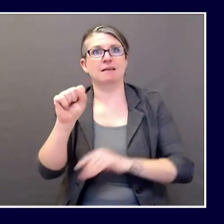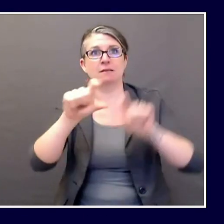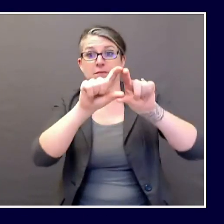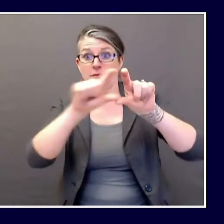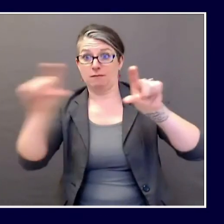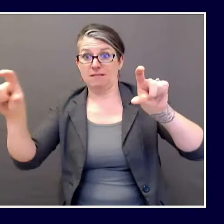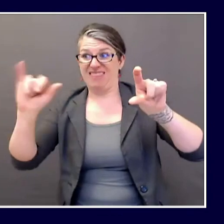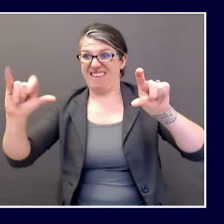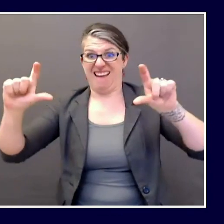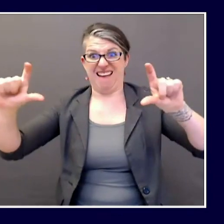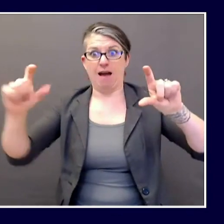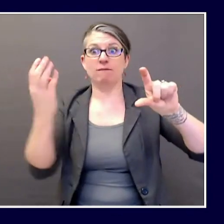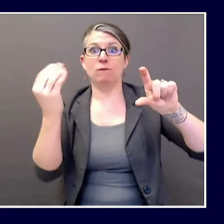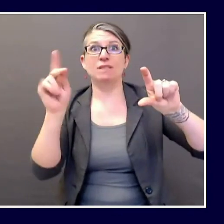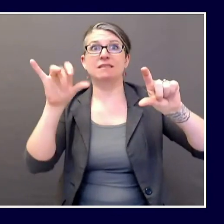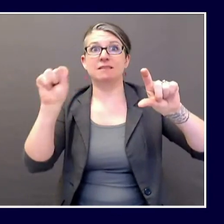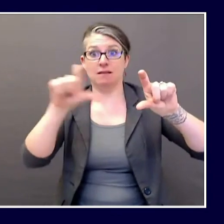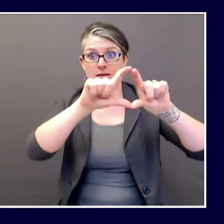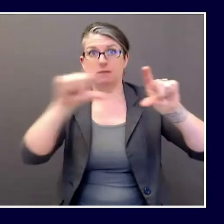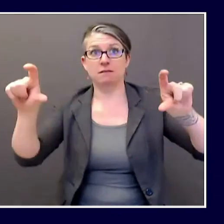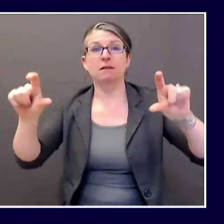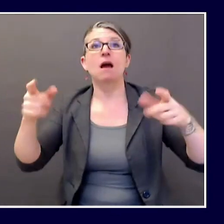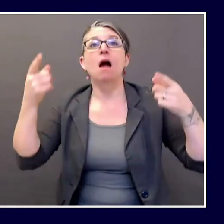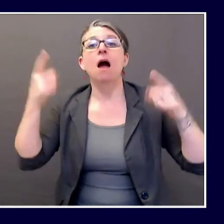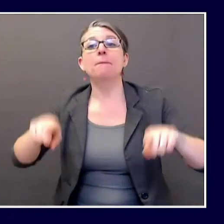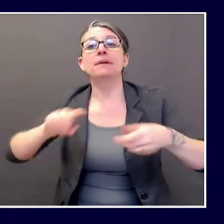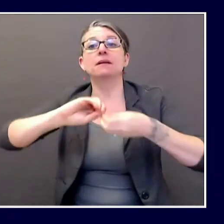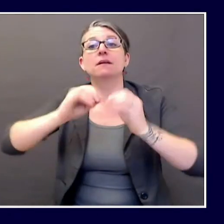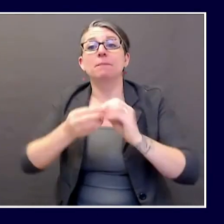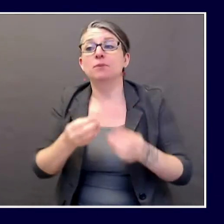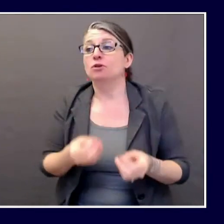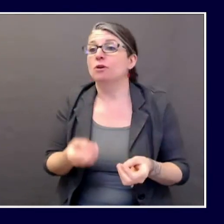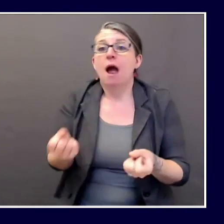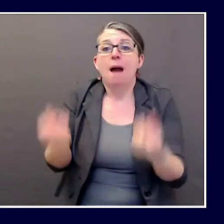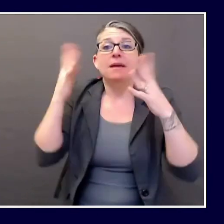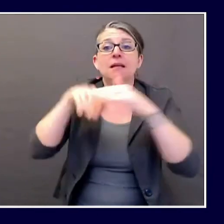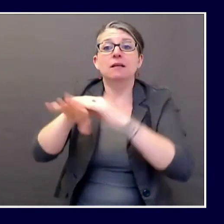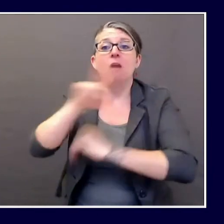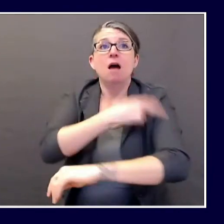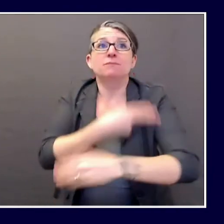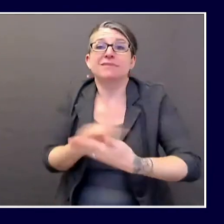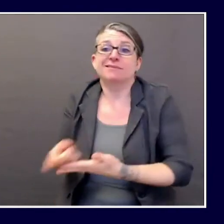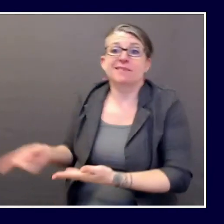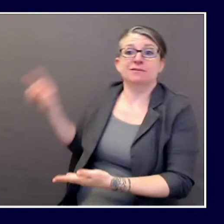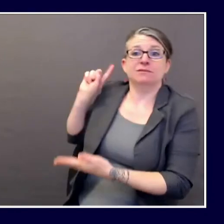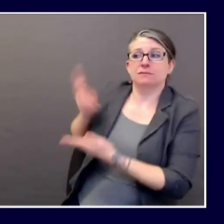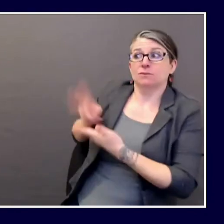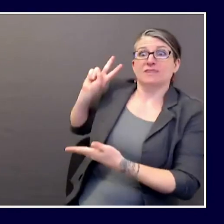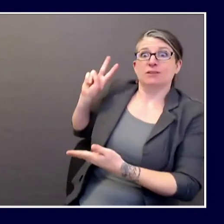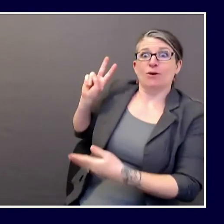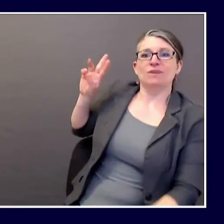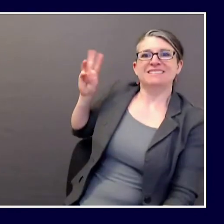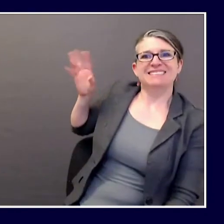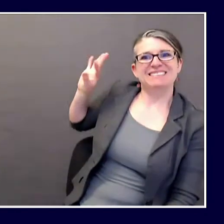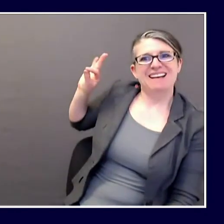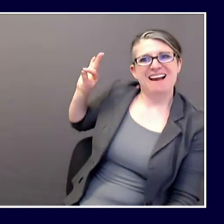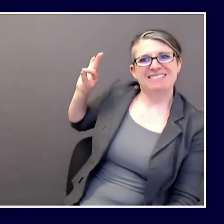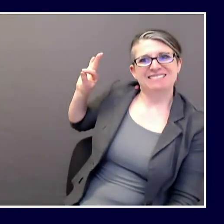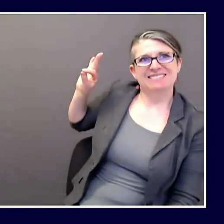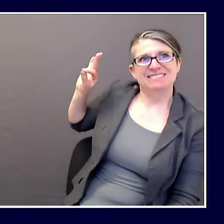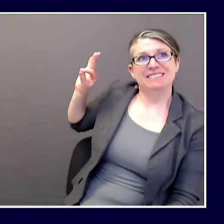COVID, today that number stands at 86, an increase of 17 people just in one incubation